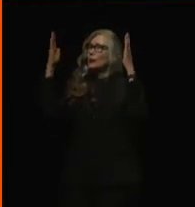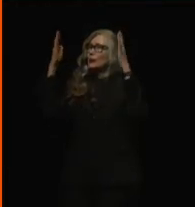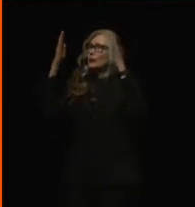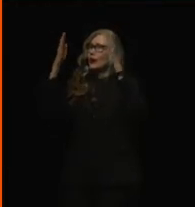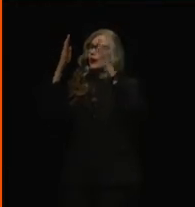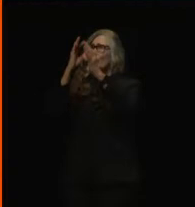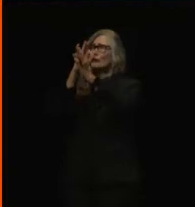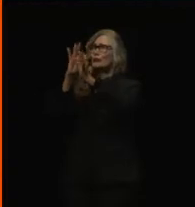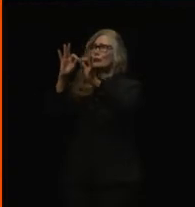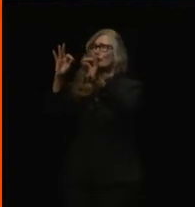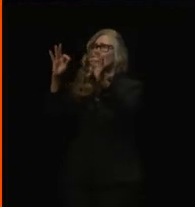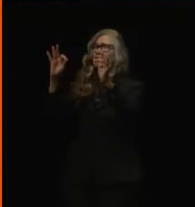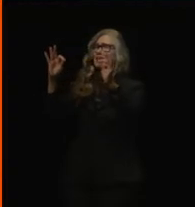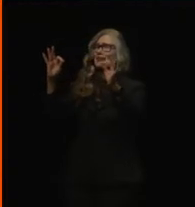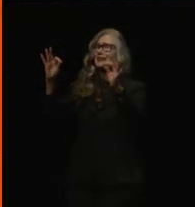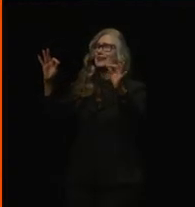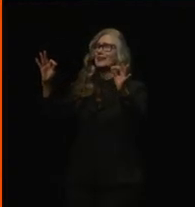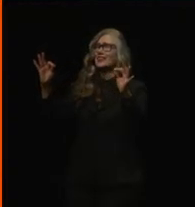stayed on